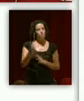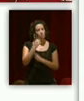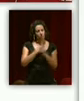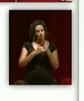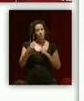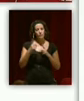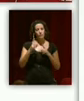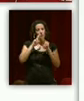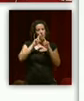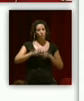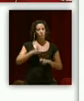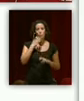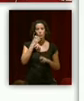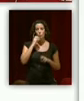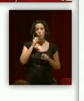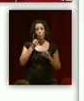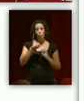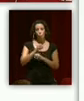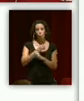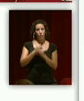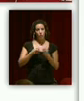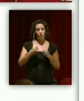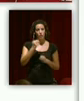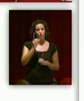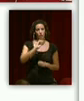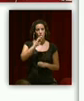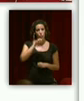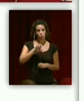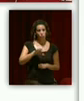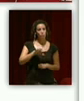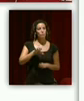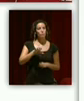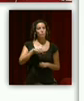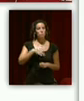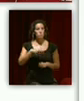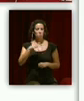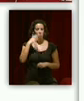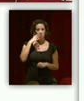accessibility problems. In other browsers, for example, Google Chrome,